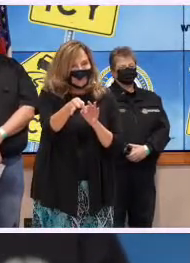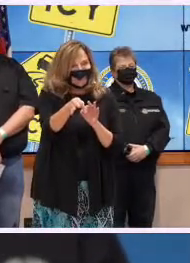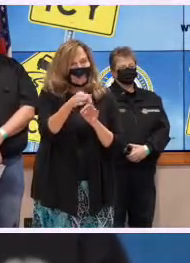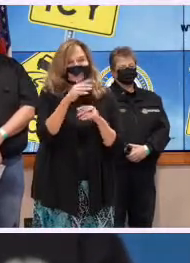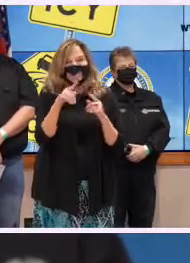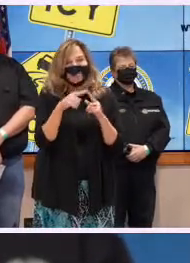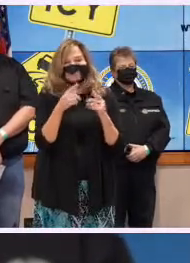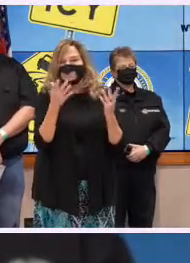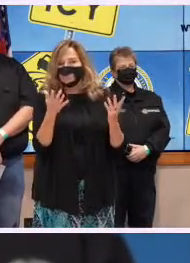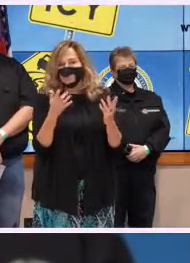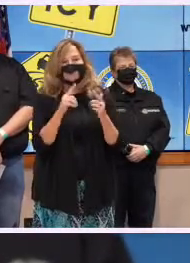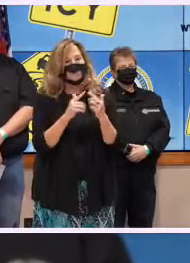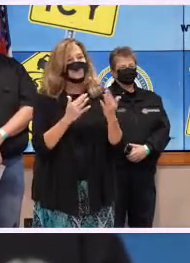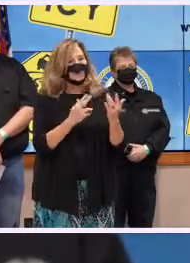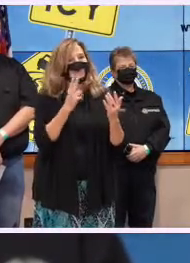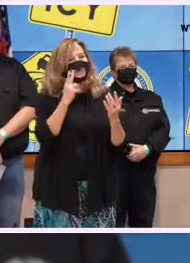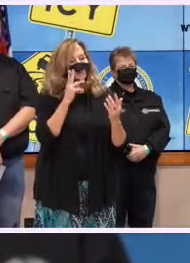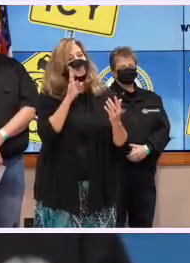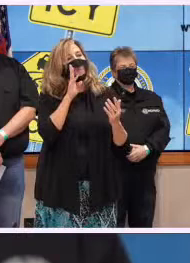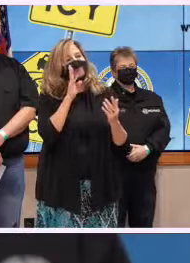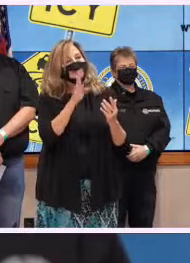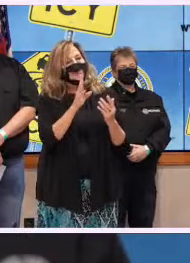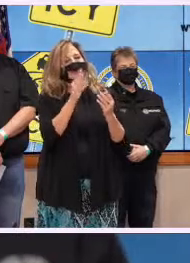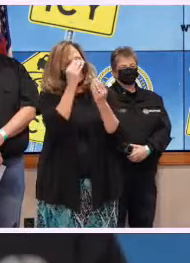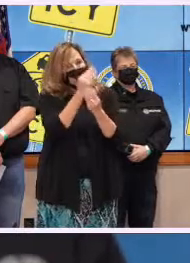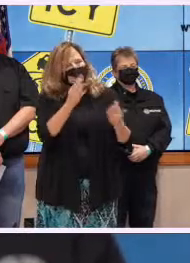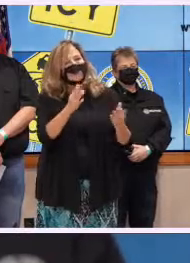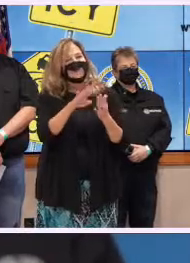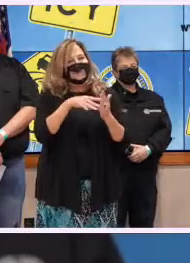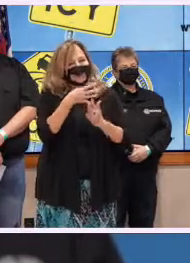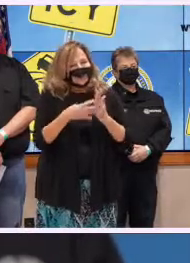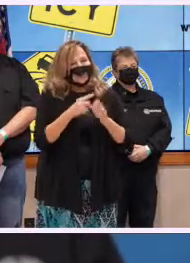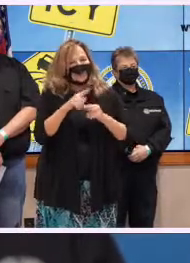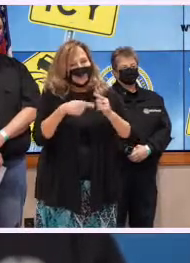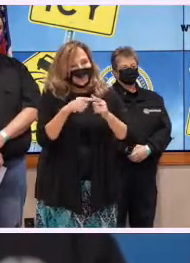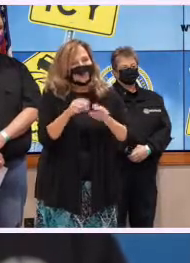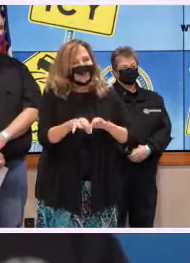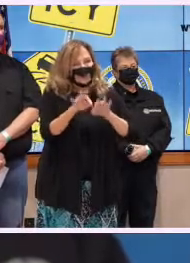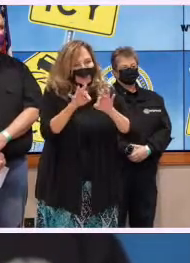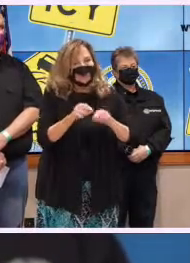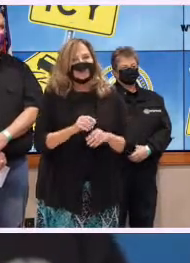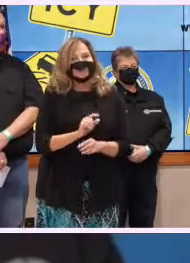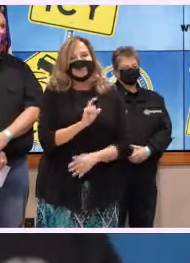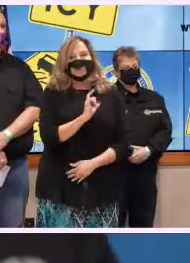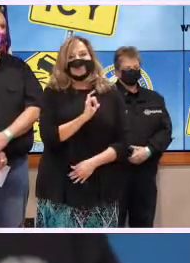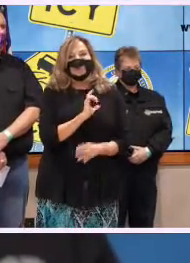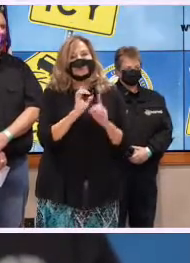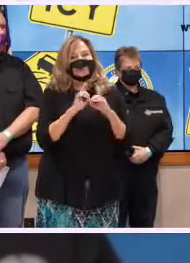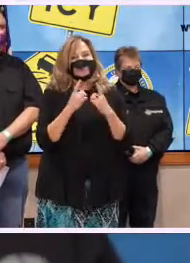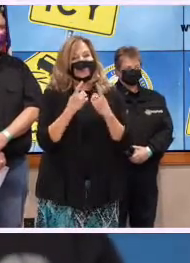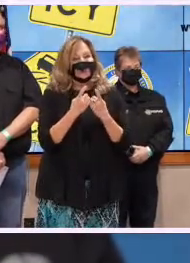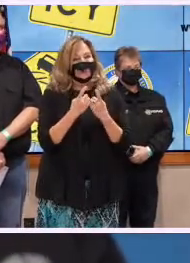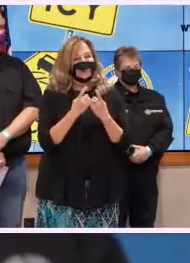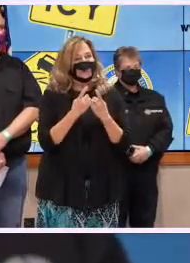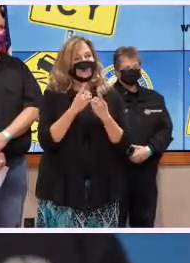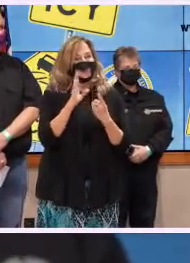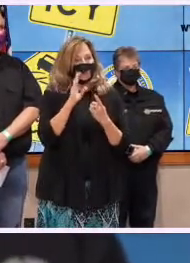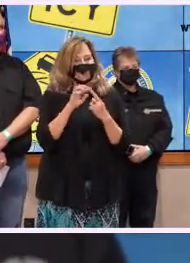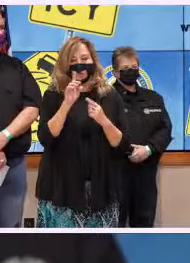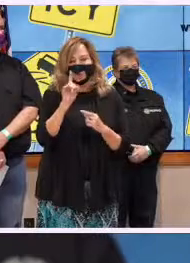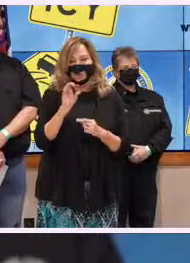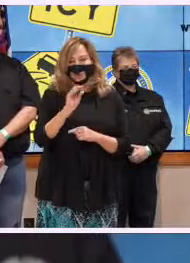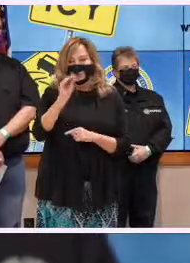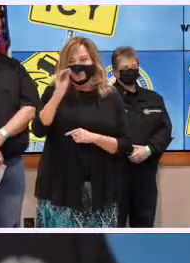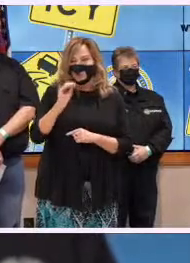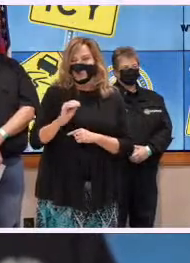quickly to make up those days. Houston Police Department, it will become fully operational as of, I